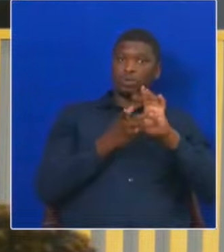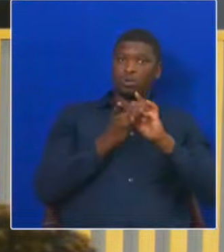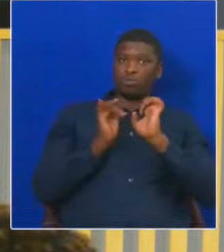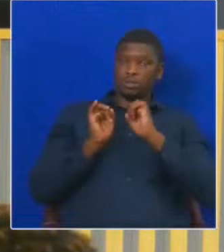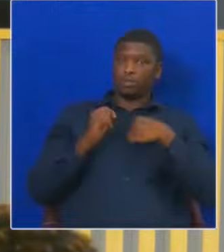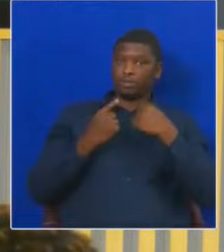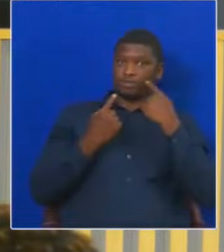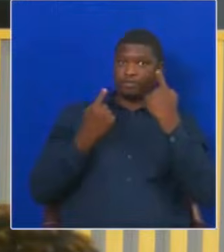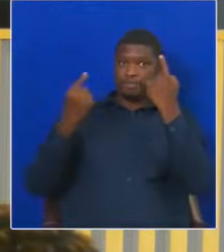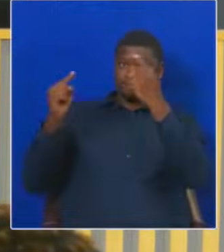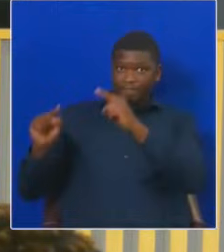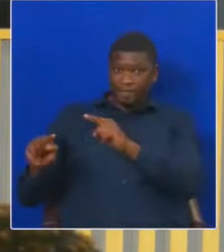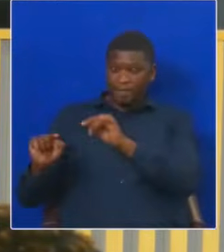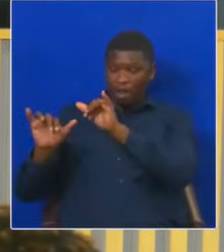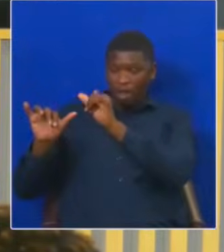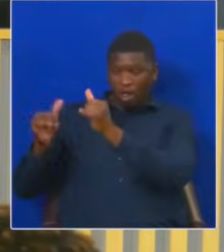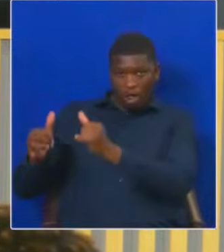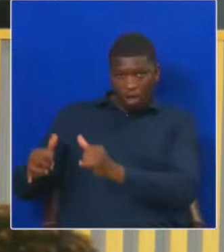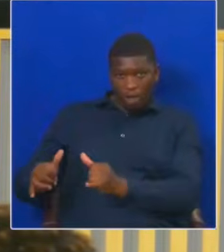have stolen